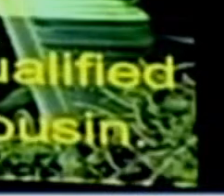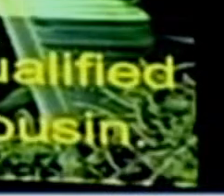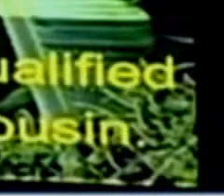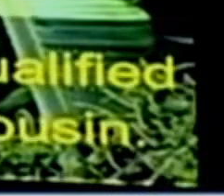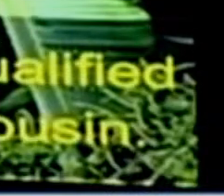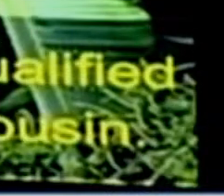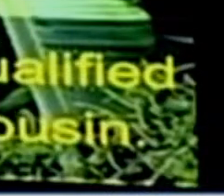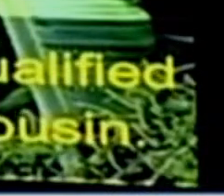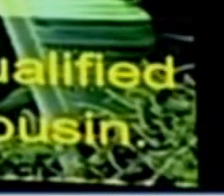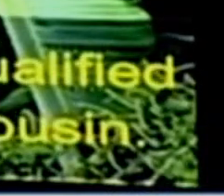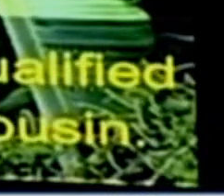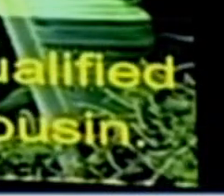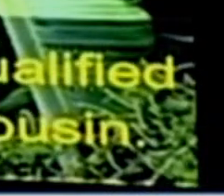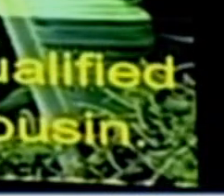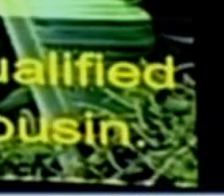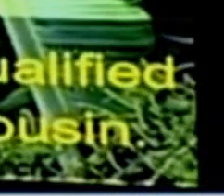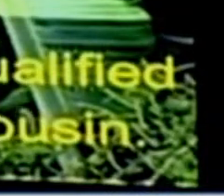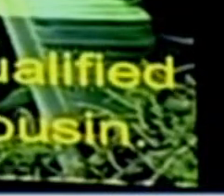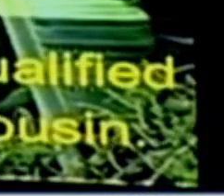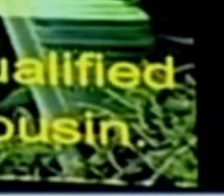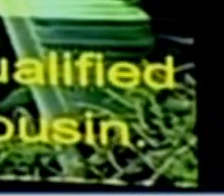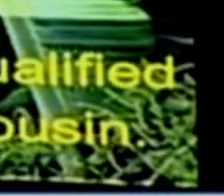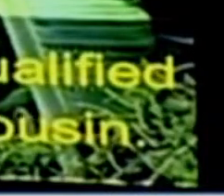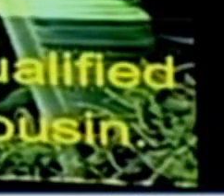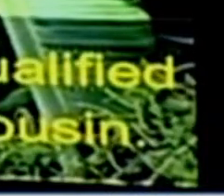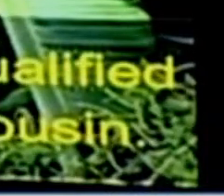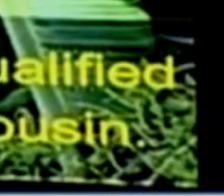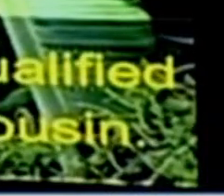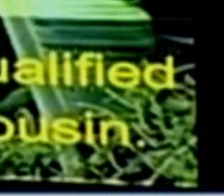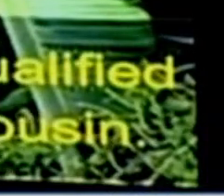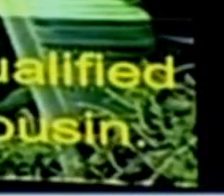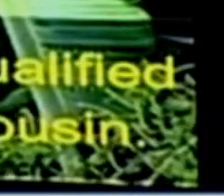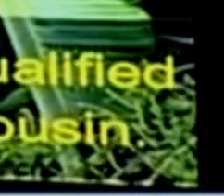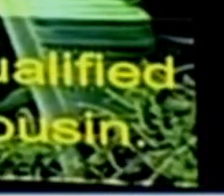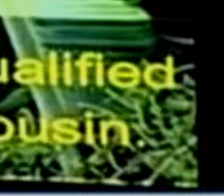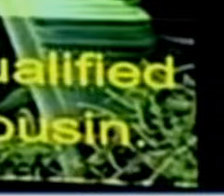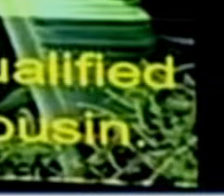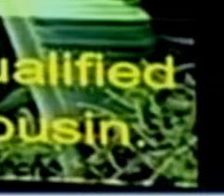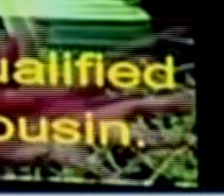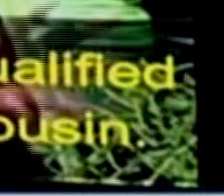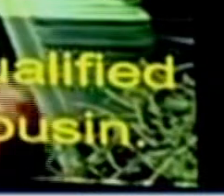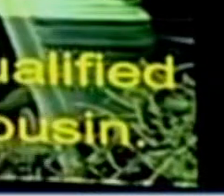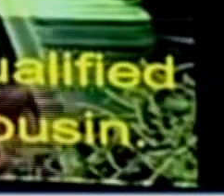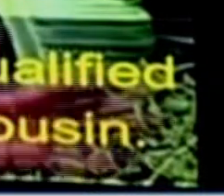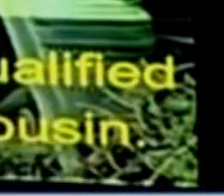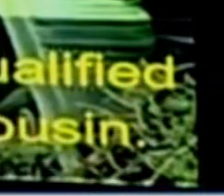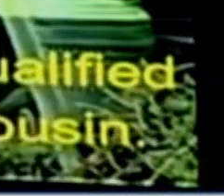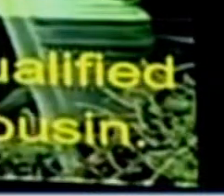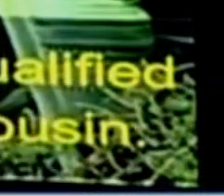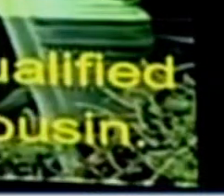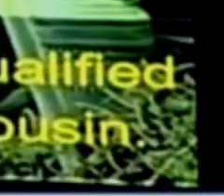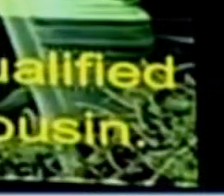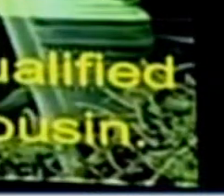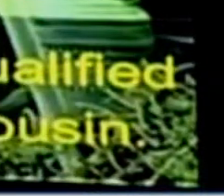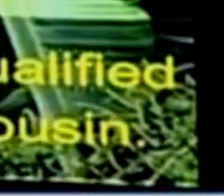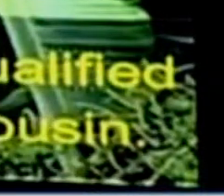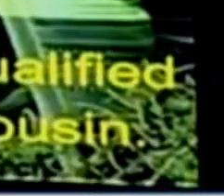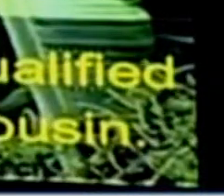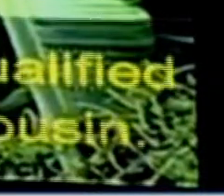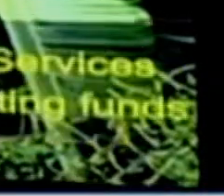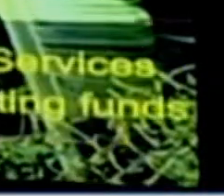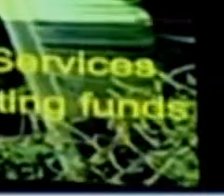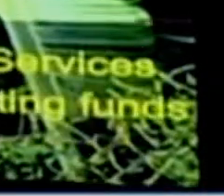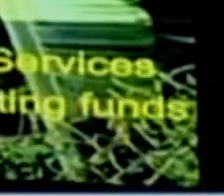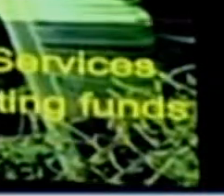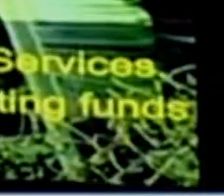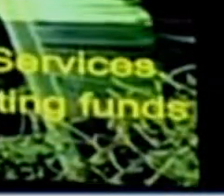tutengugire kaguru ajukia muthaka utiqualified na grapevine na oni kuga